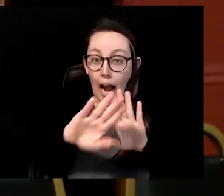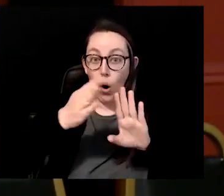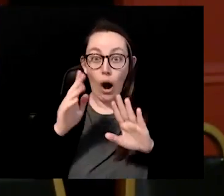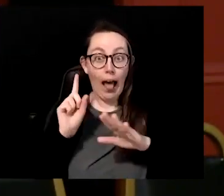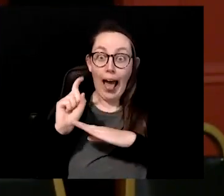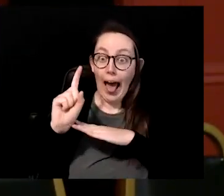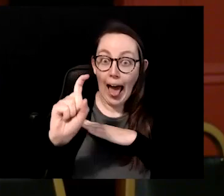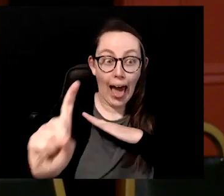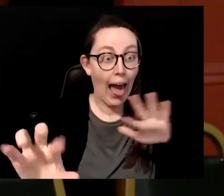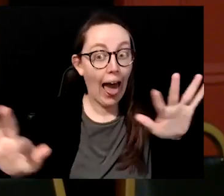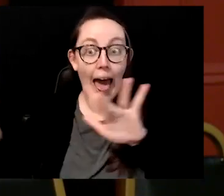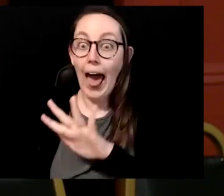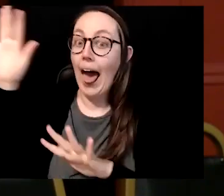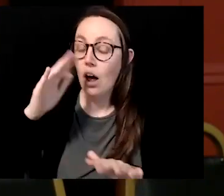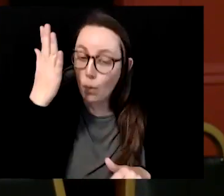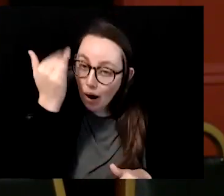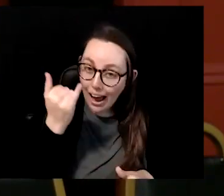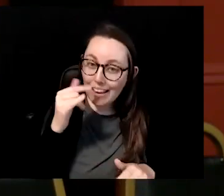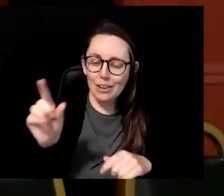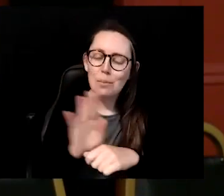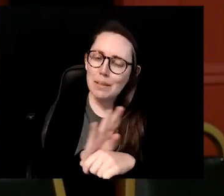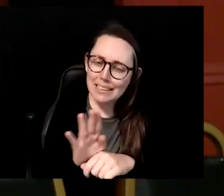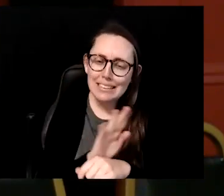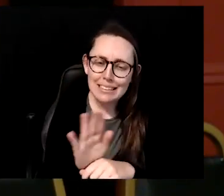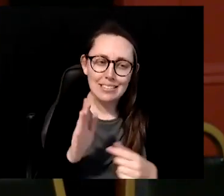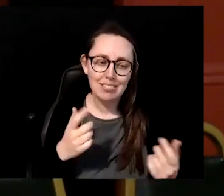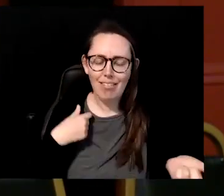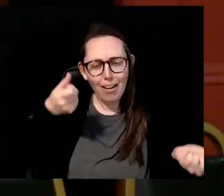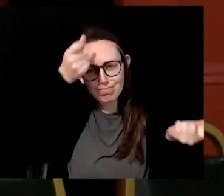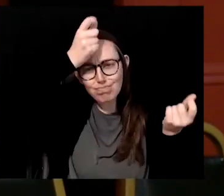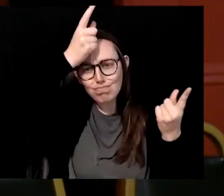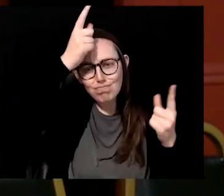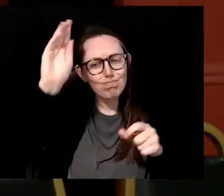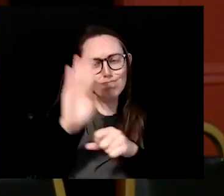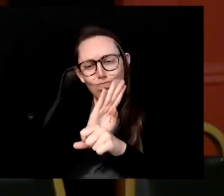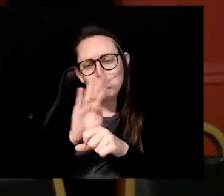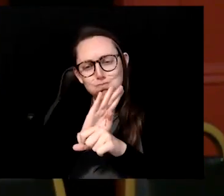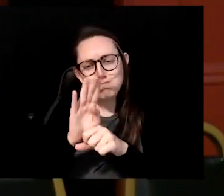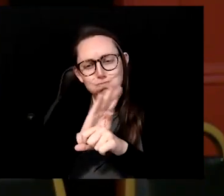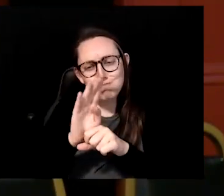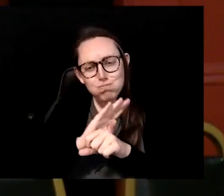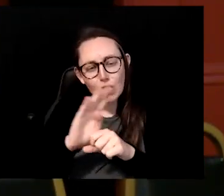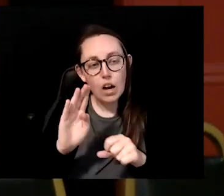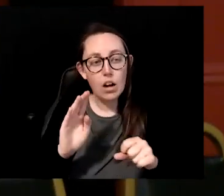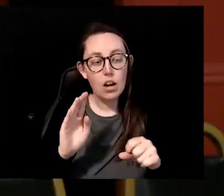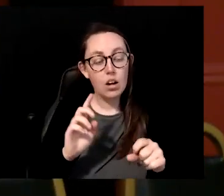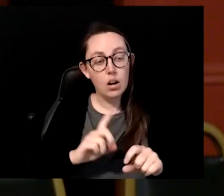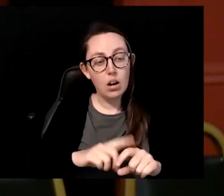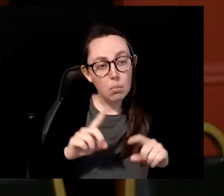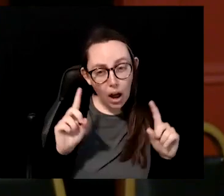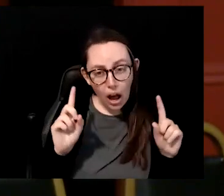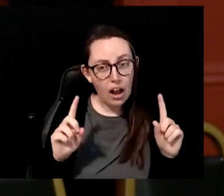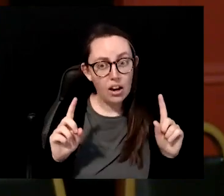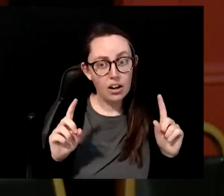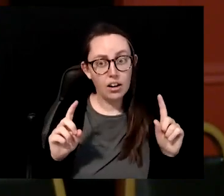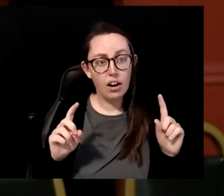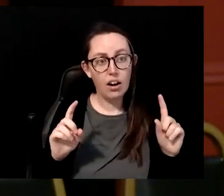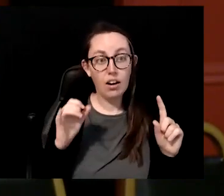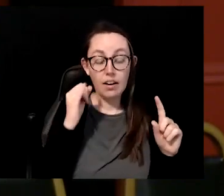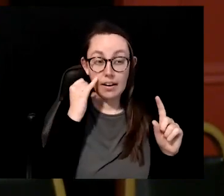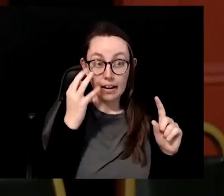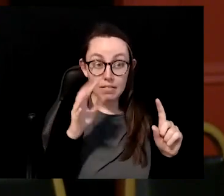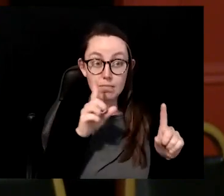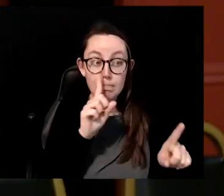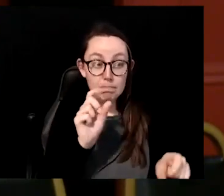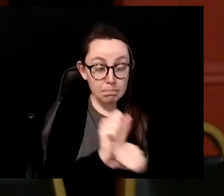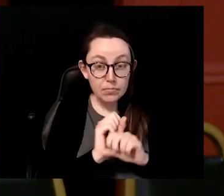busy so we're we all get busy I I understand that so if there is truly no harm in in delaying